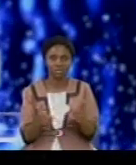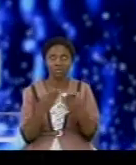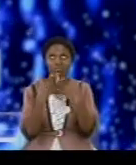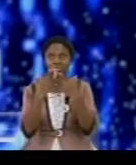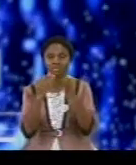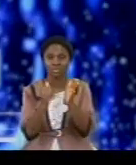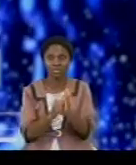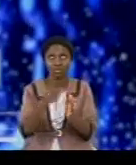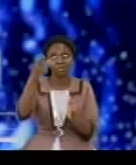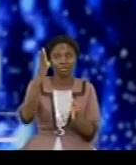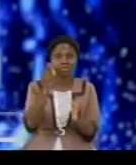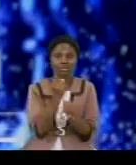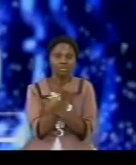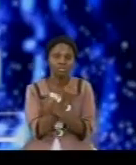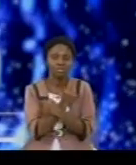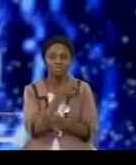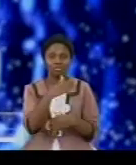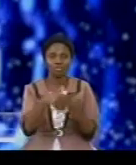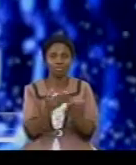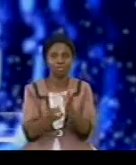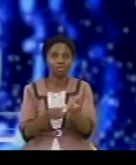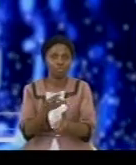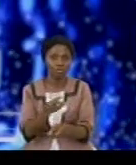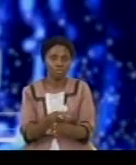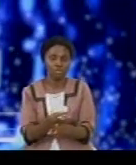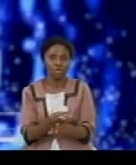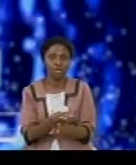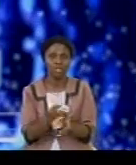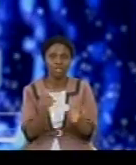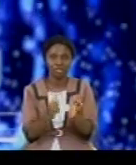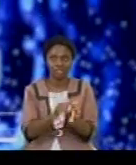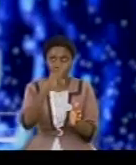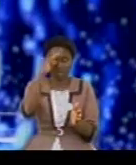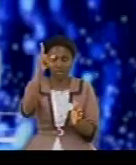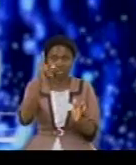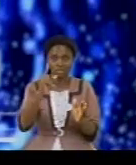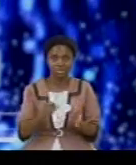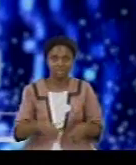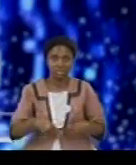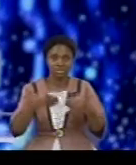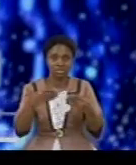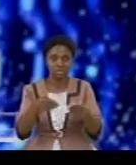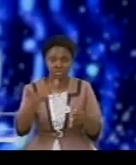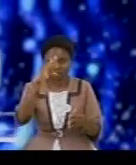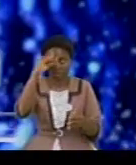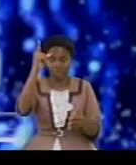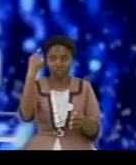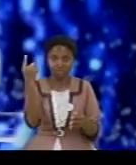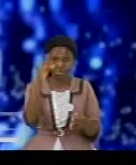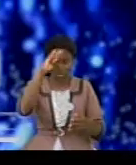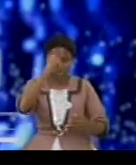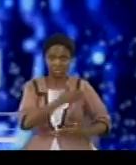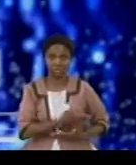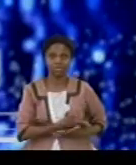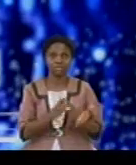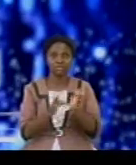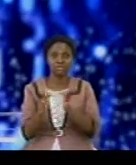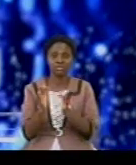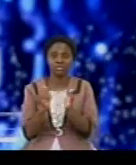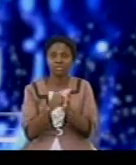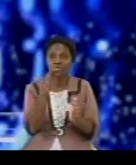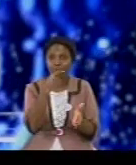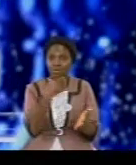begotten son, that whosoever believes in him will not perish but have everlasting life. And that is the news. That's the good news. That's the